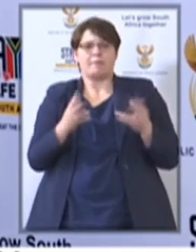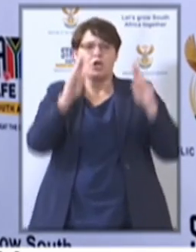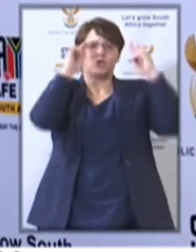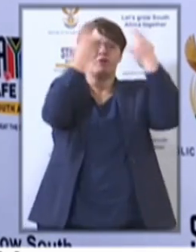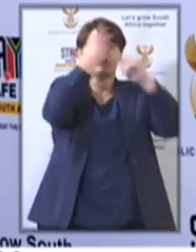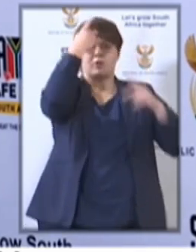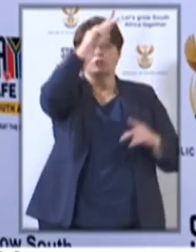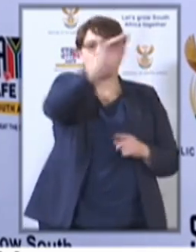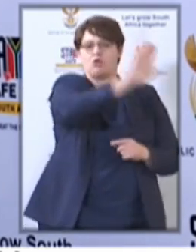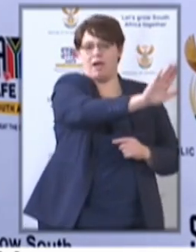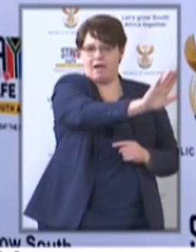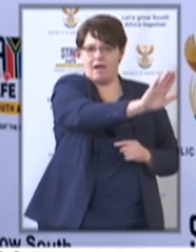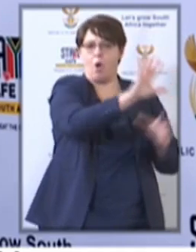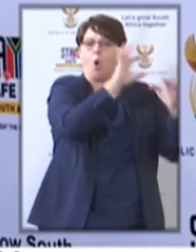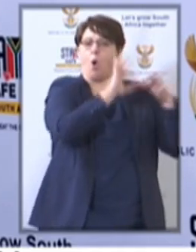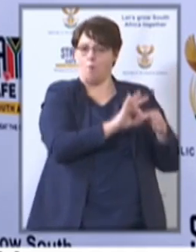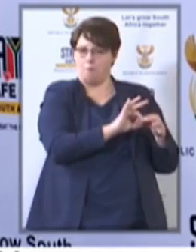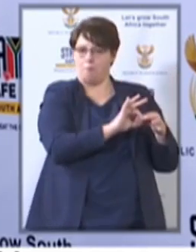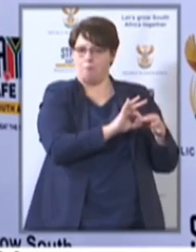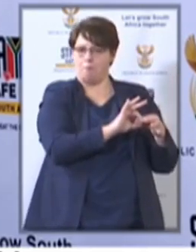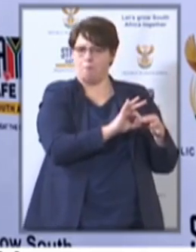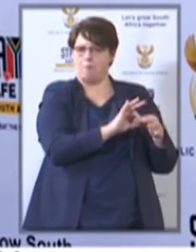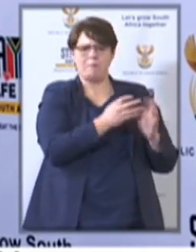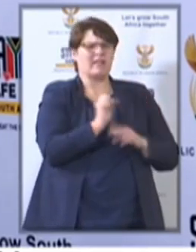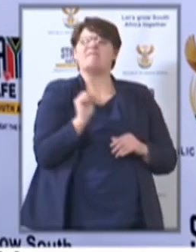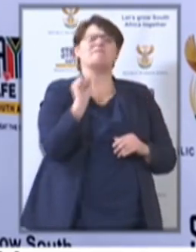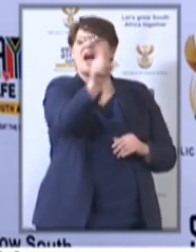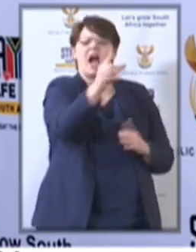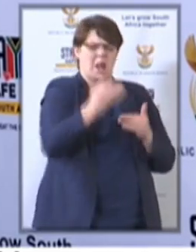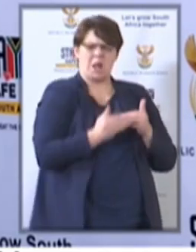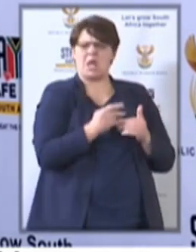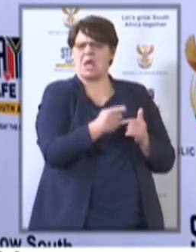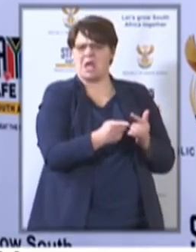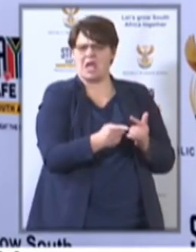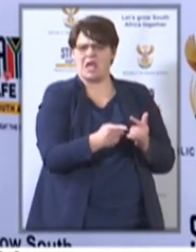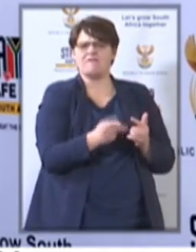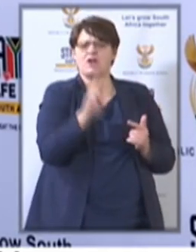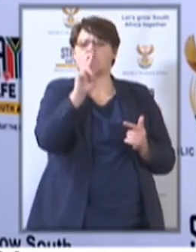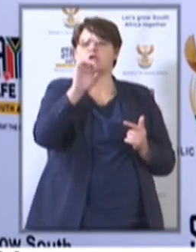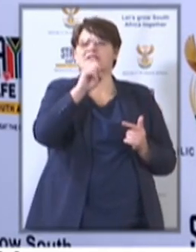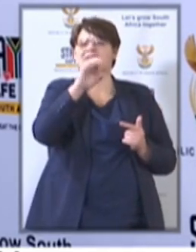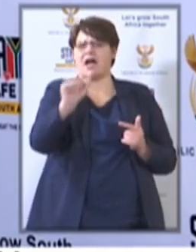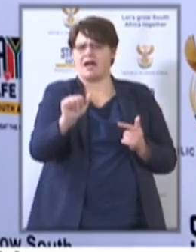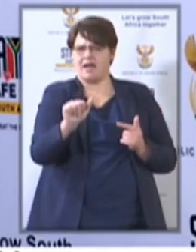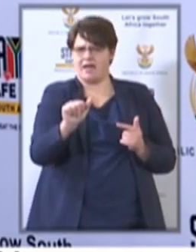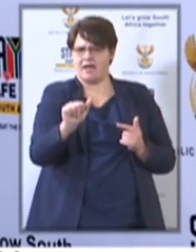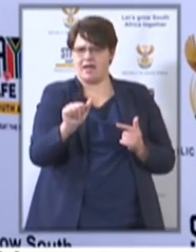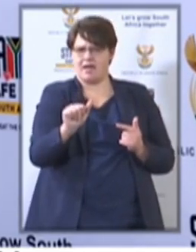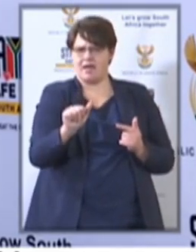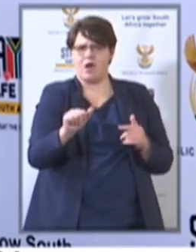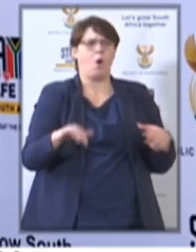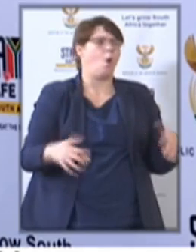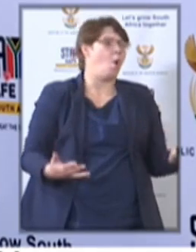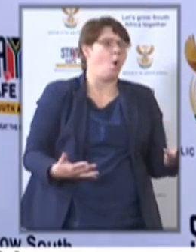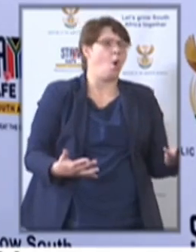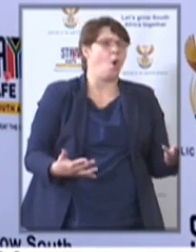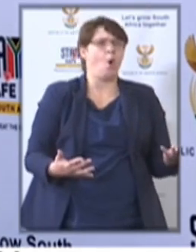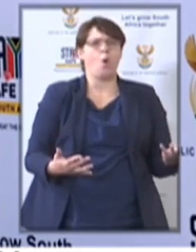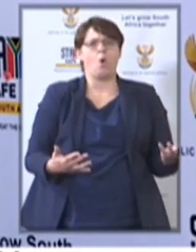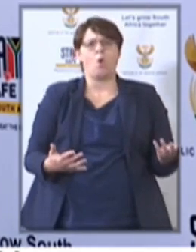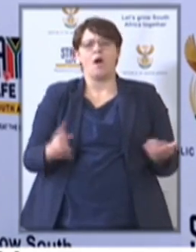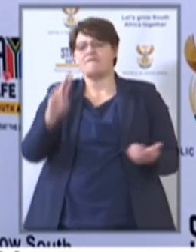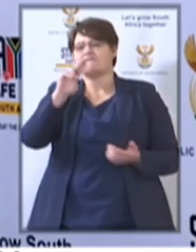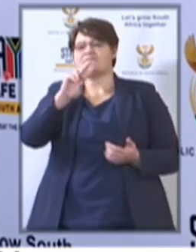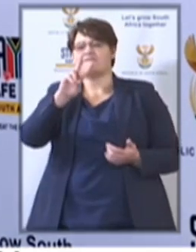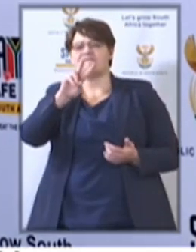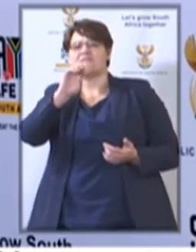of Pretoria students who are at home but are not very far from a UNISA campus or from a campus of the